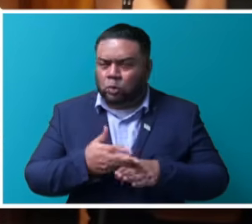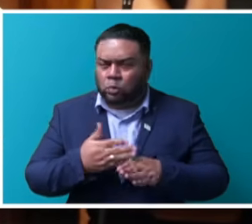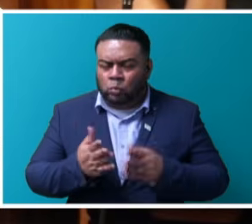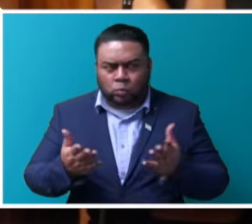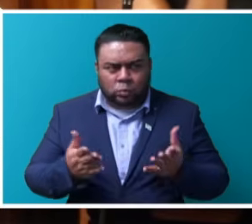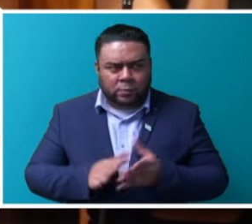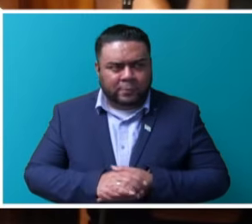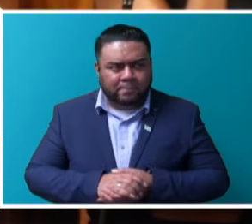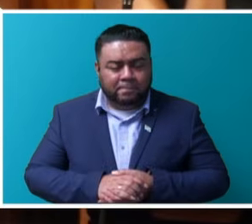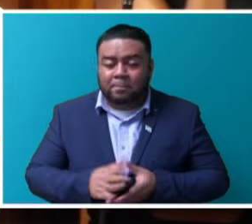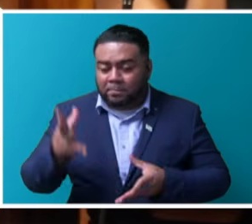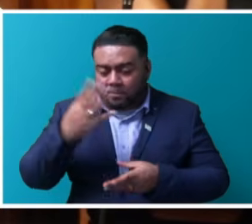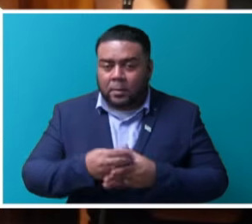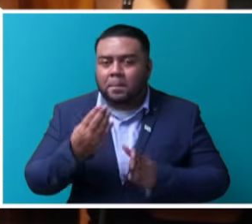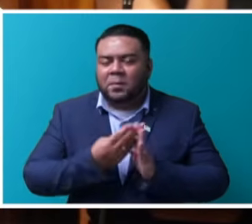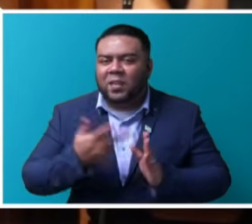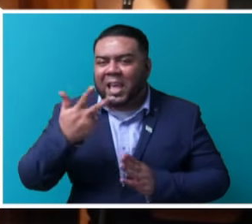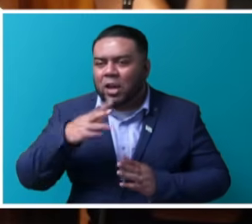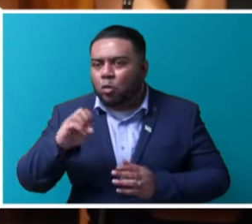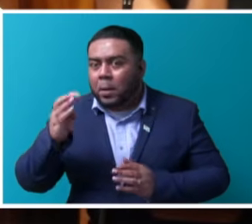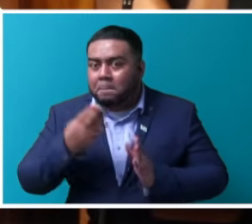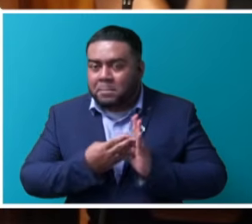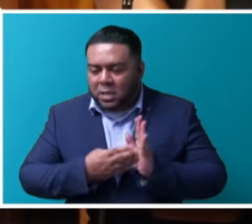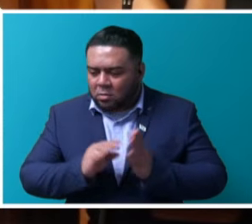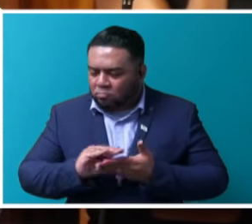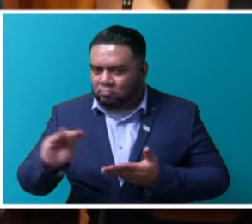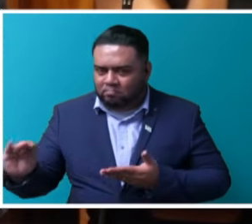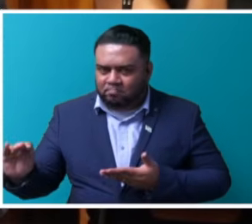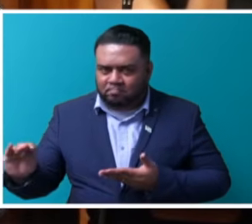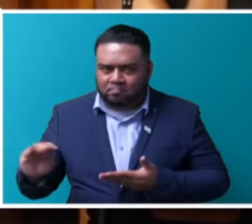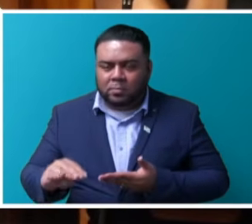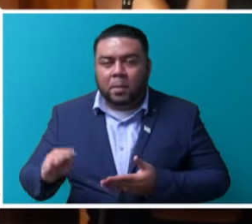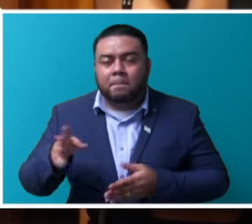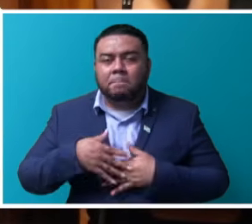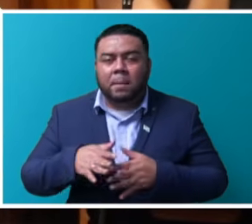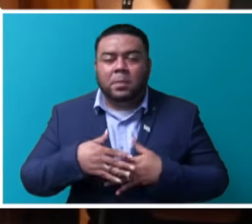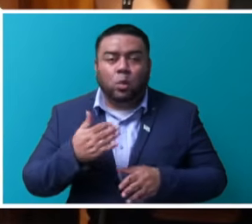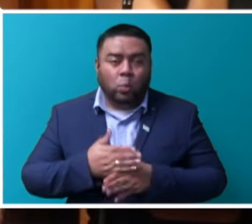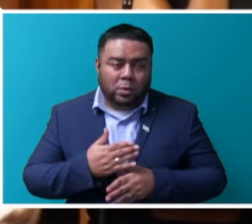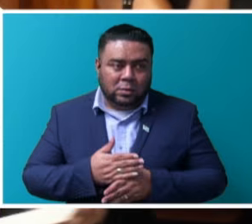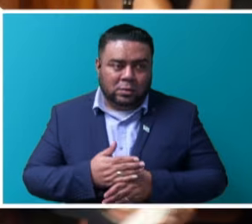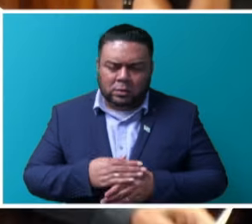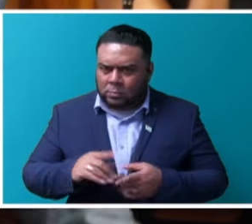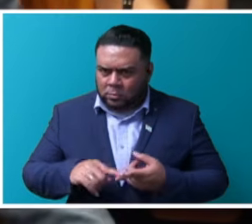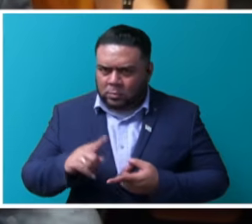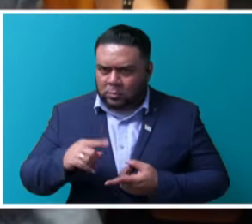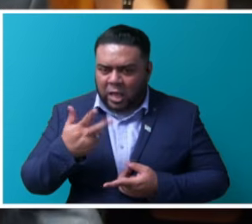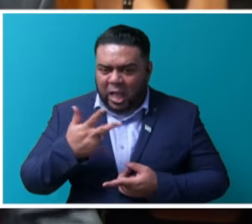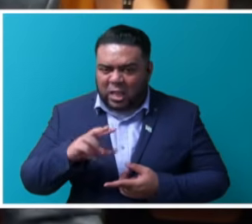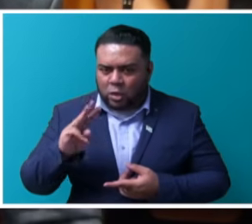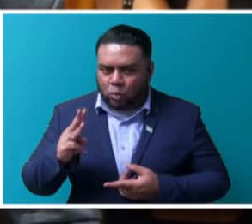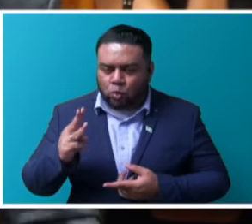utilities. A total budget of $800 million is provided to the Ministry of Public Works, a significant increase of $83